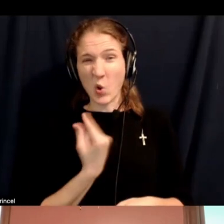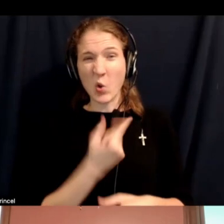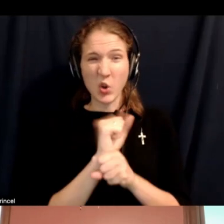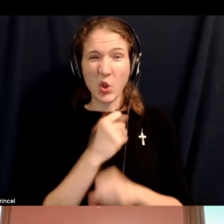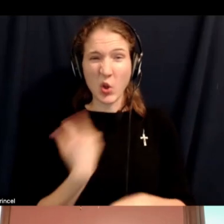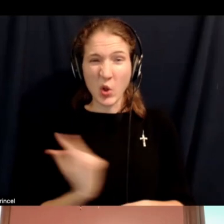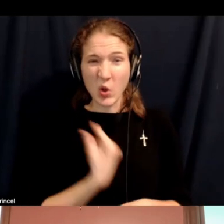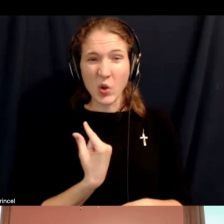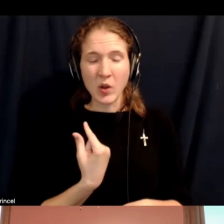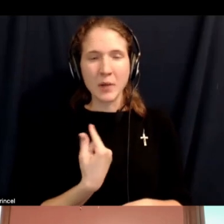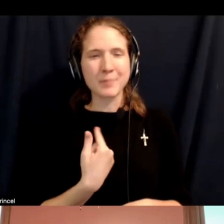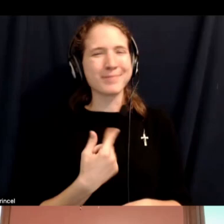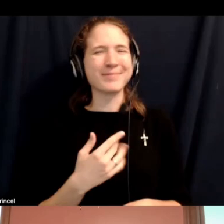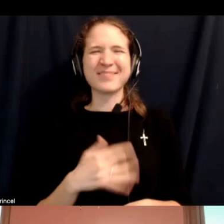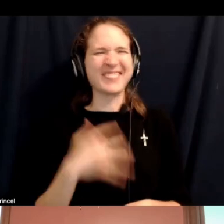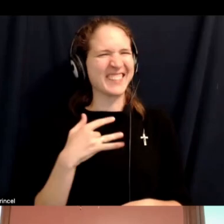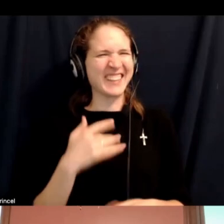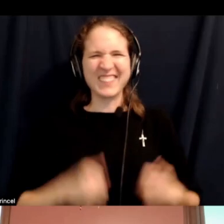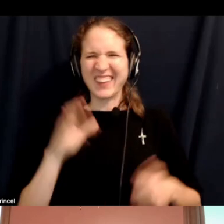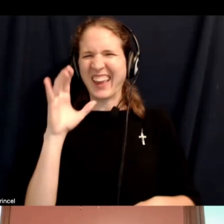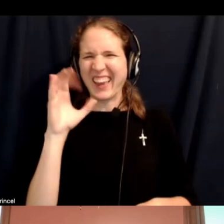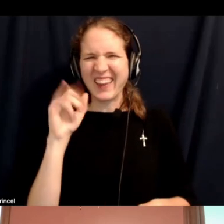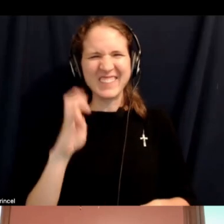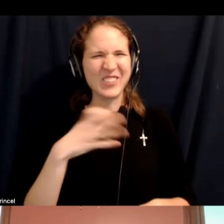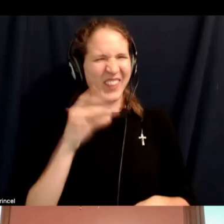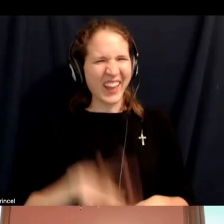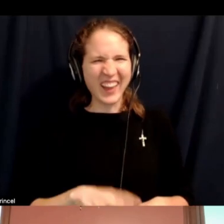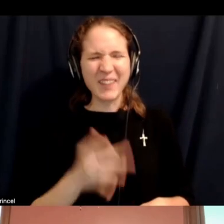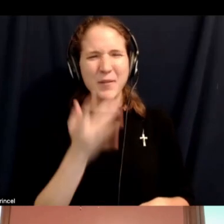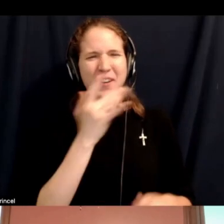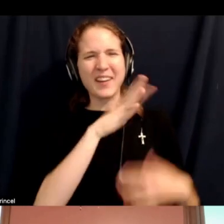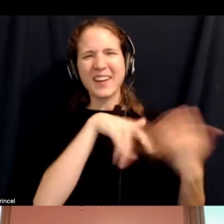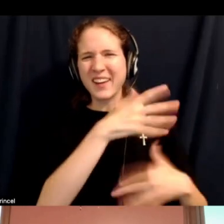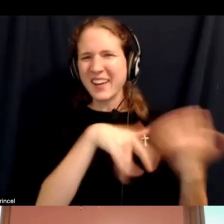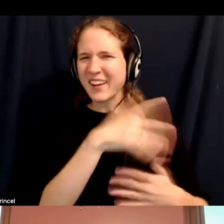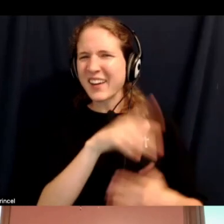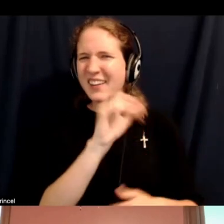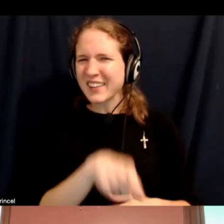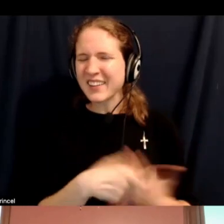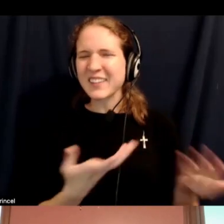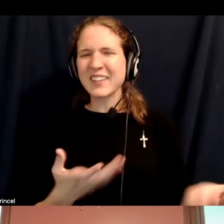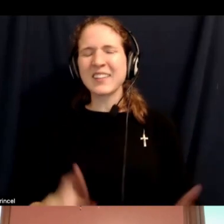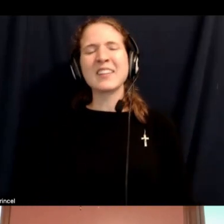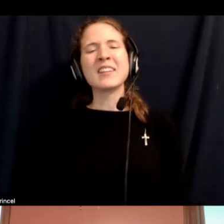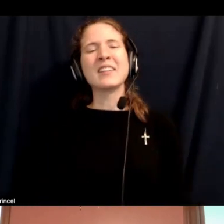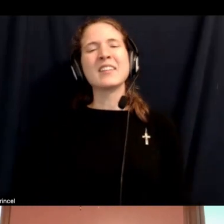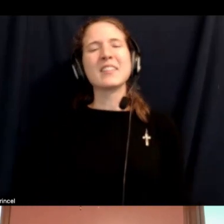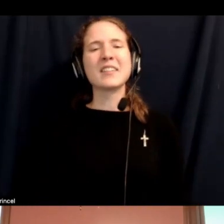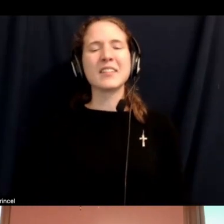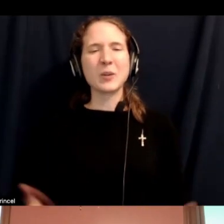I'm not a cave dweller. I like being with people too. So, I, but it took